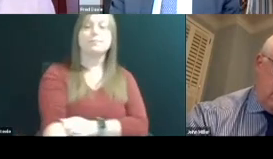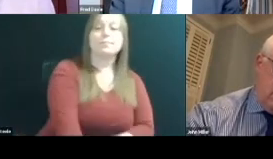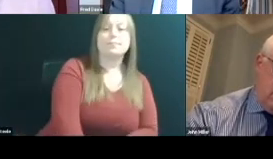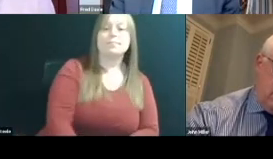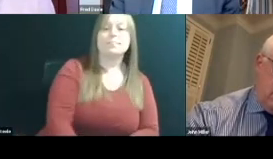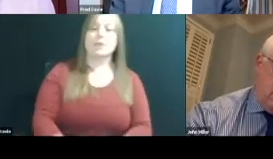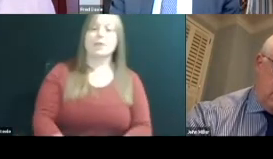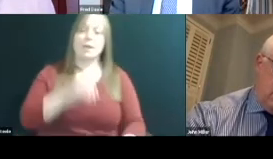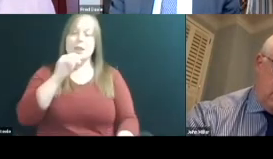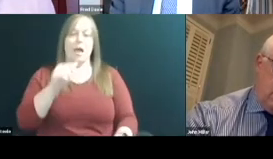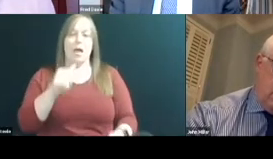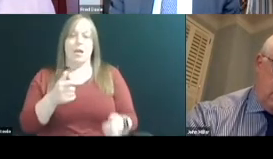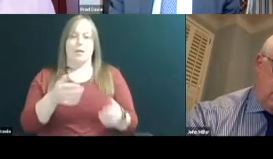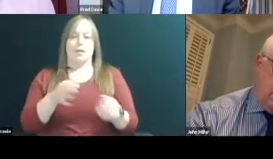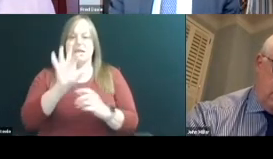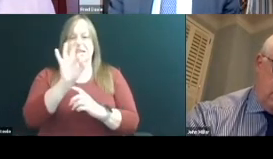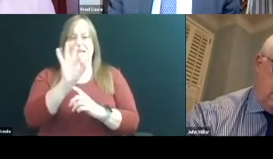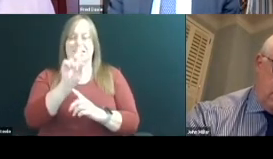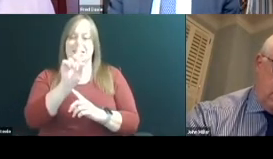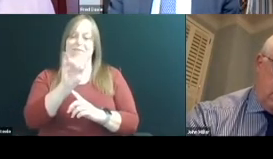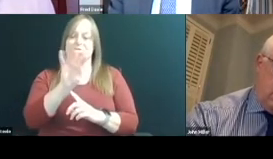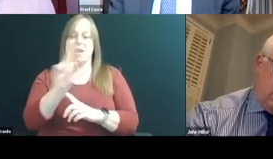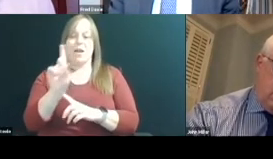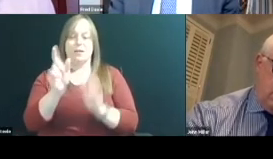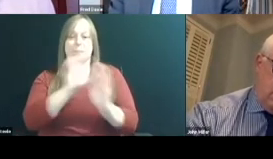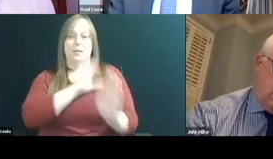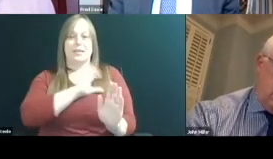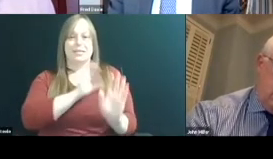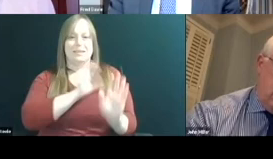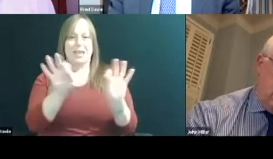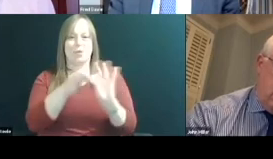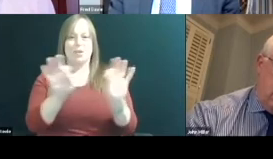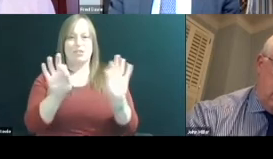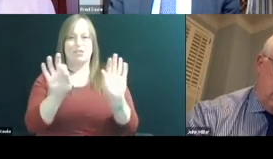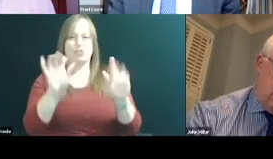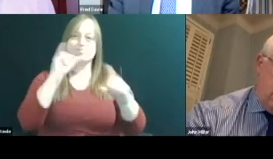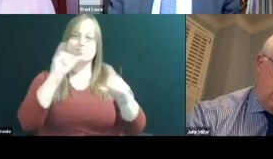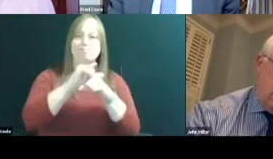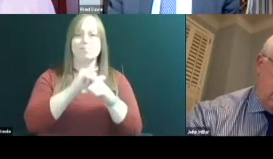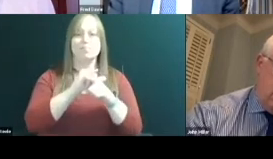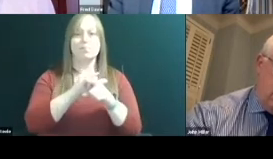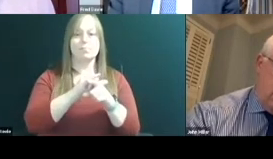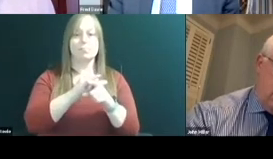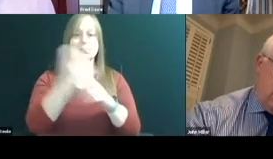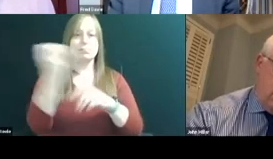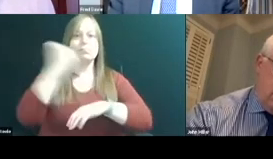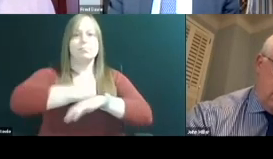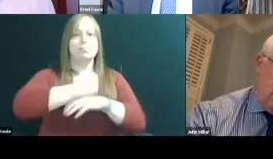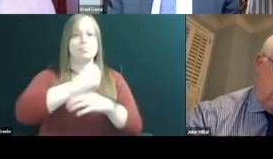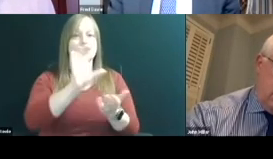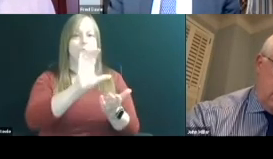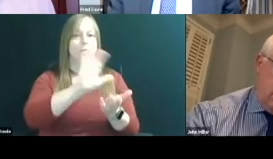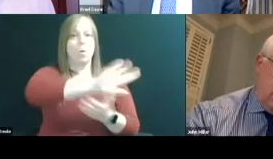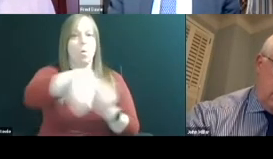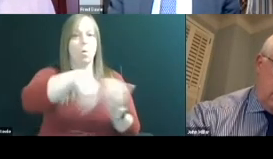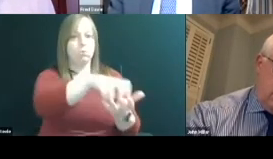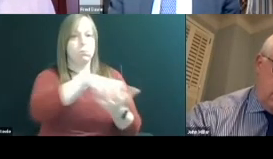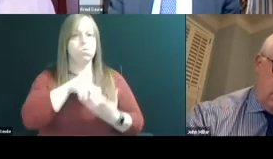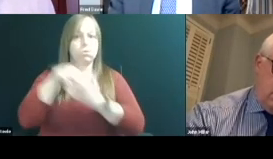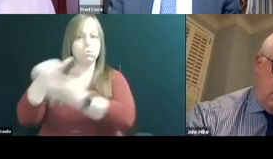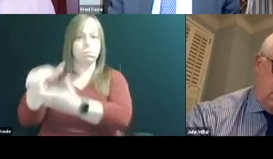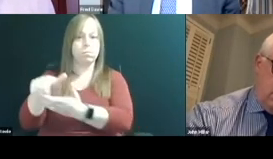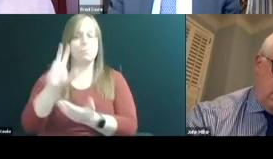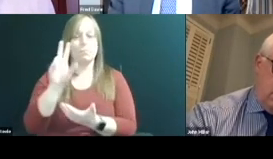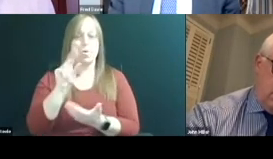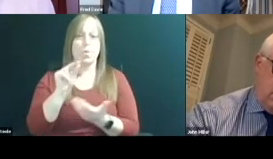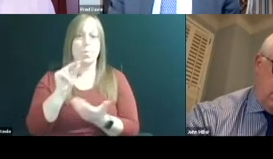fond of the language of defunding. A lot of us think of defunding as taking everything off the table.